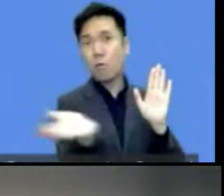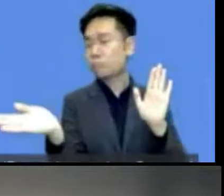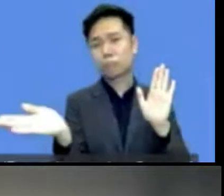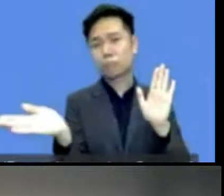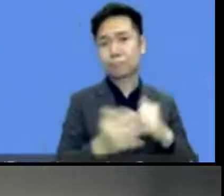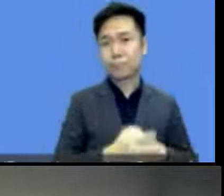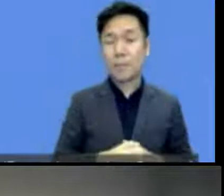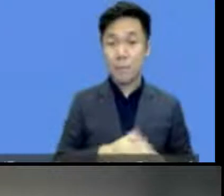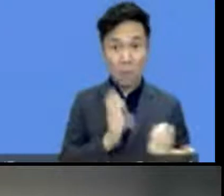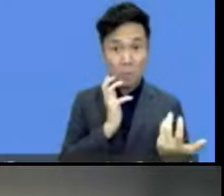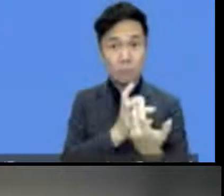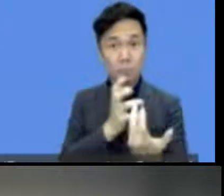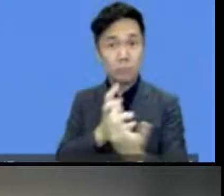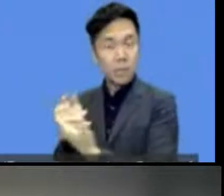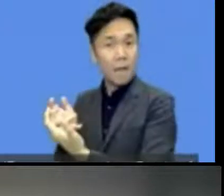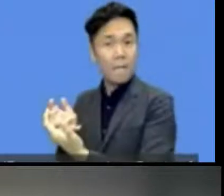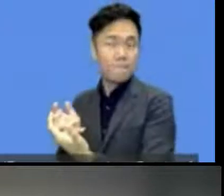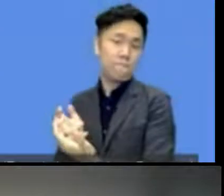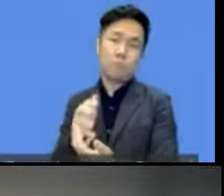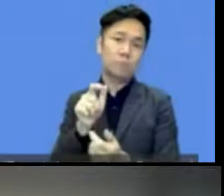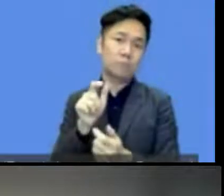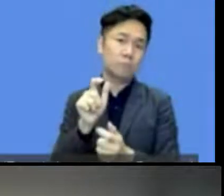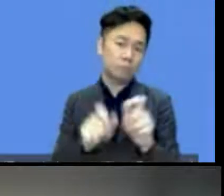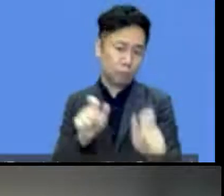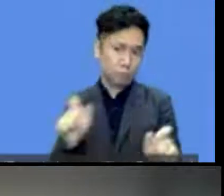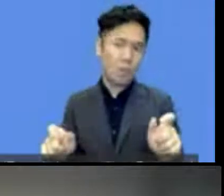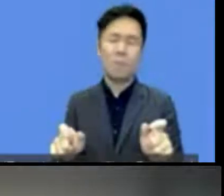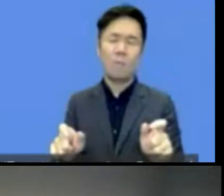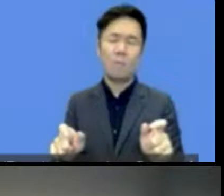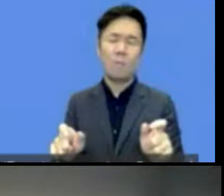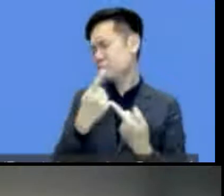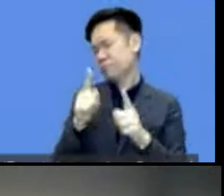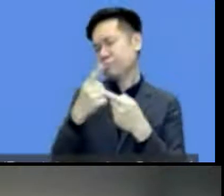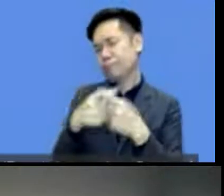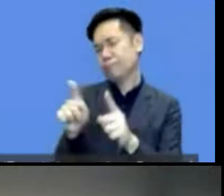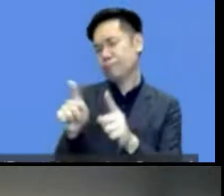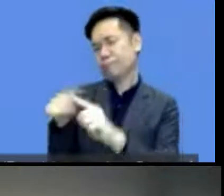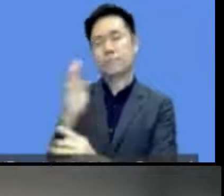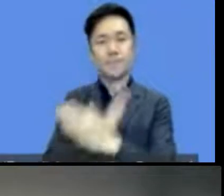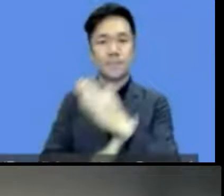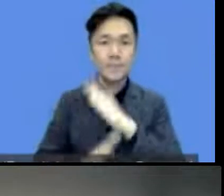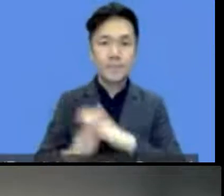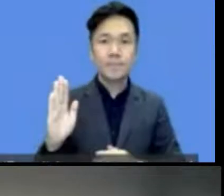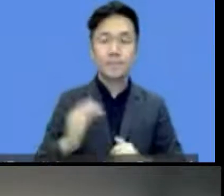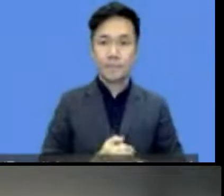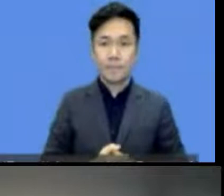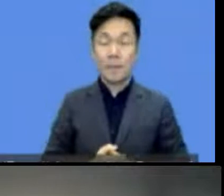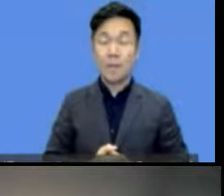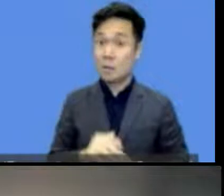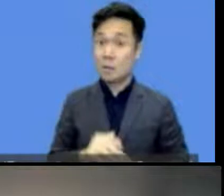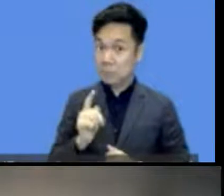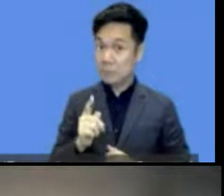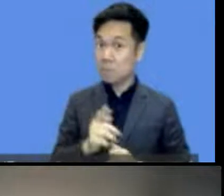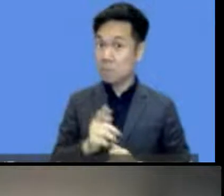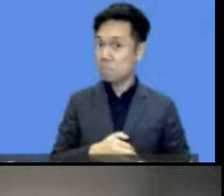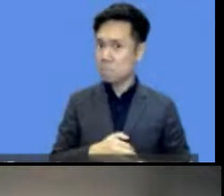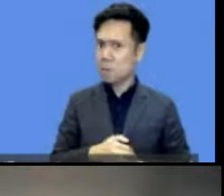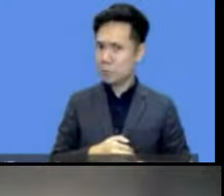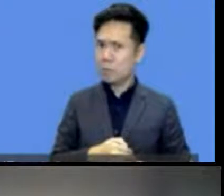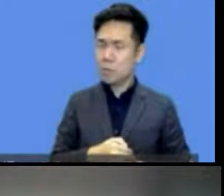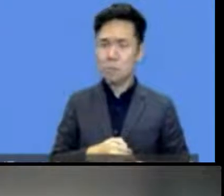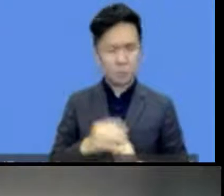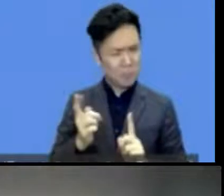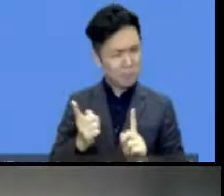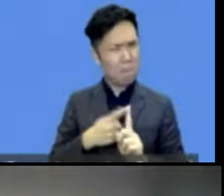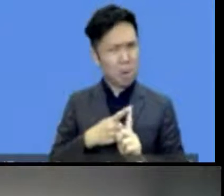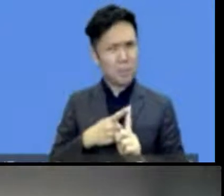is accessible to people with print disabilities, which is the very important achievement of the